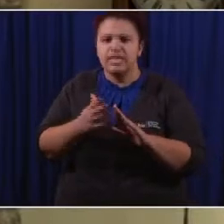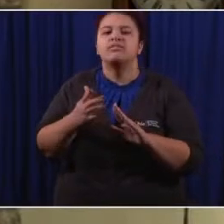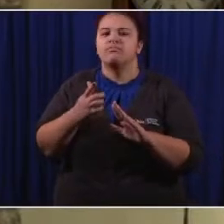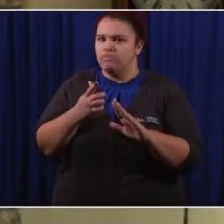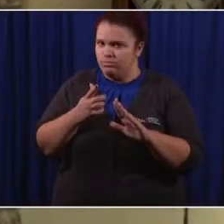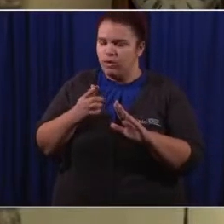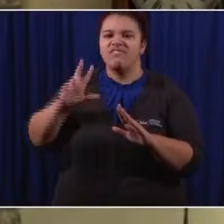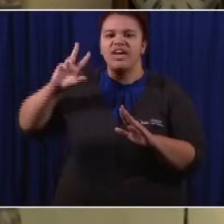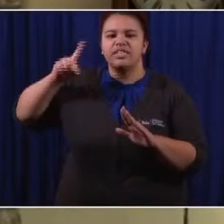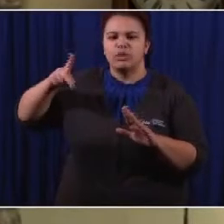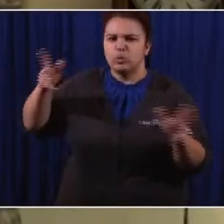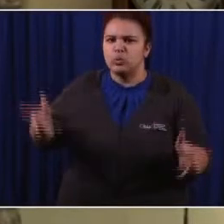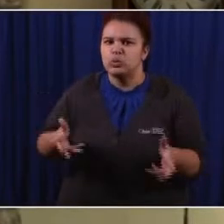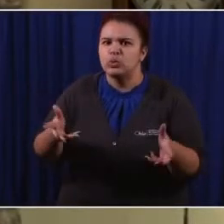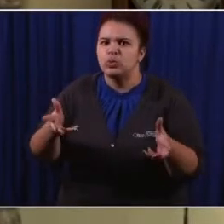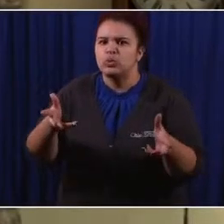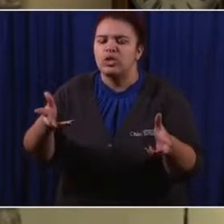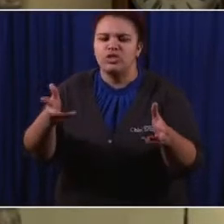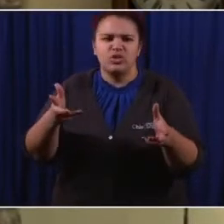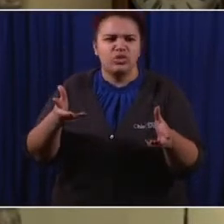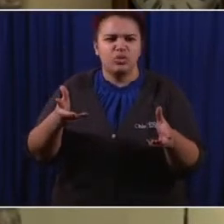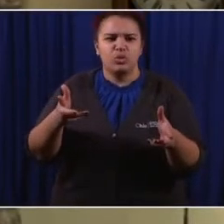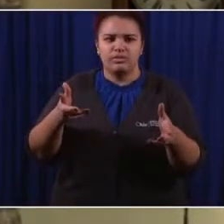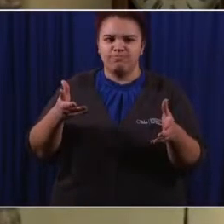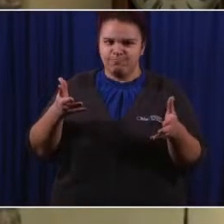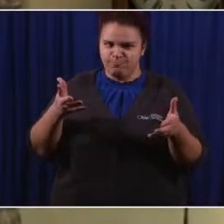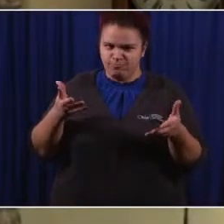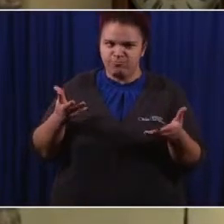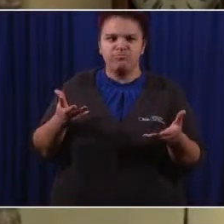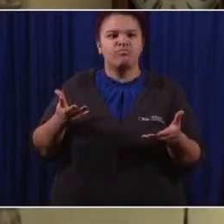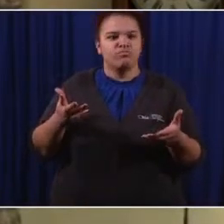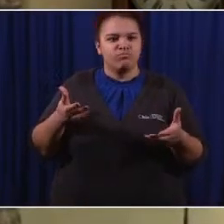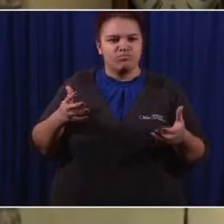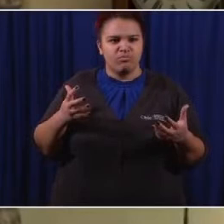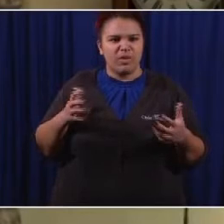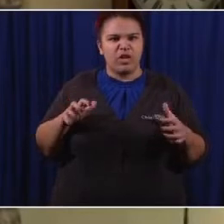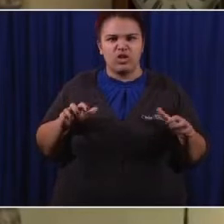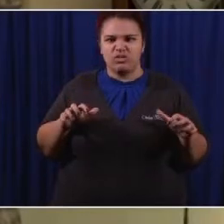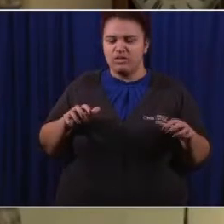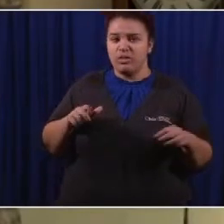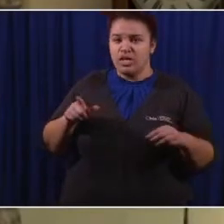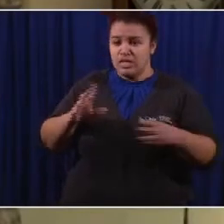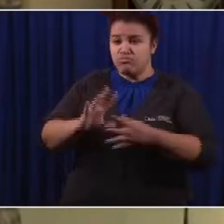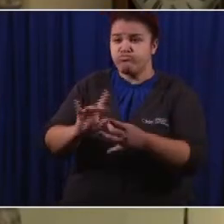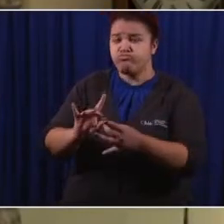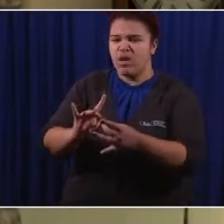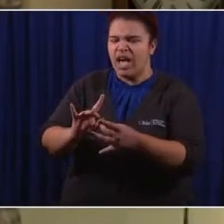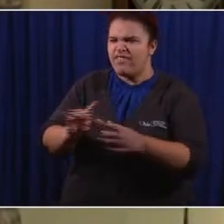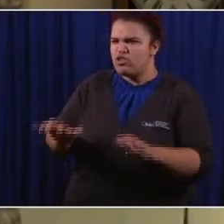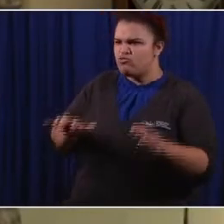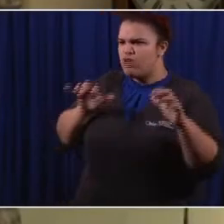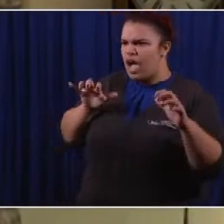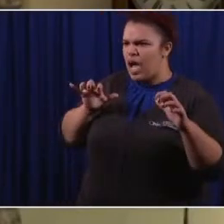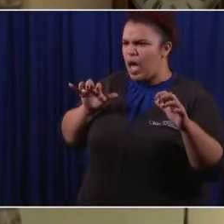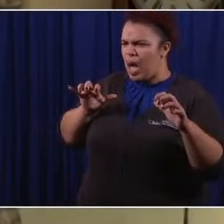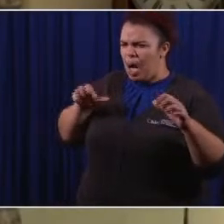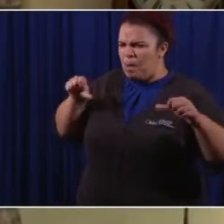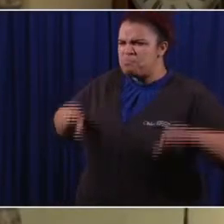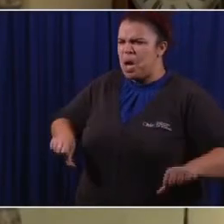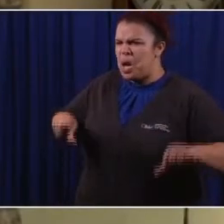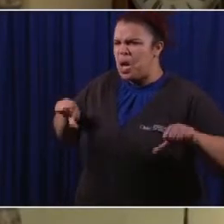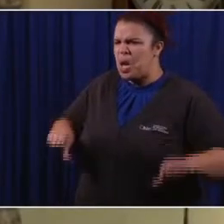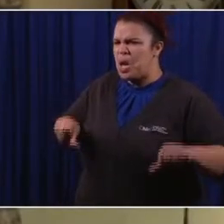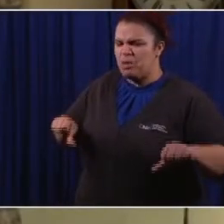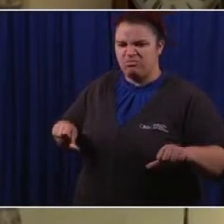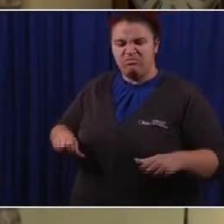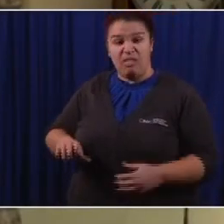in the crowd responded with boos. Why do you think you're getting that kind of a reaction to many within your own party? And do you